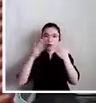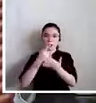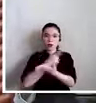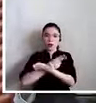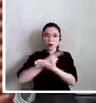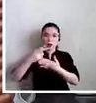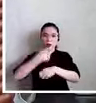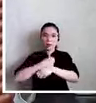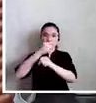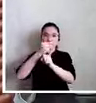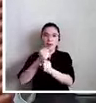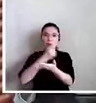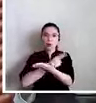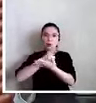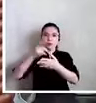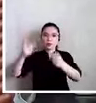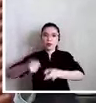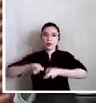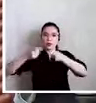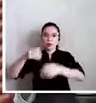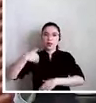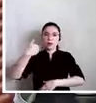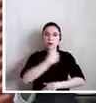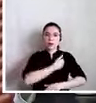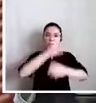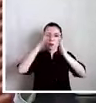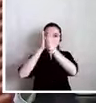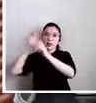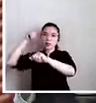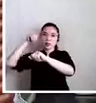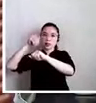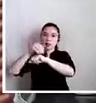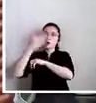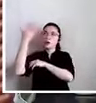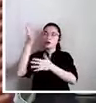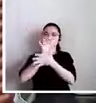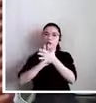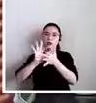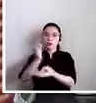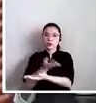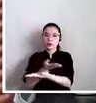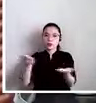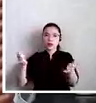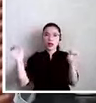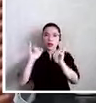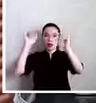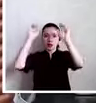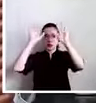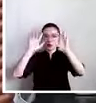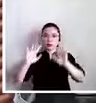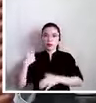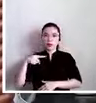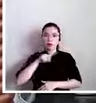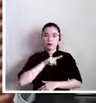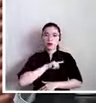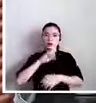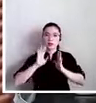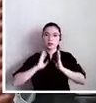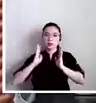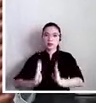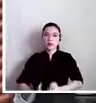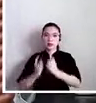Make holy, therefore, these gifts, we pray, by sending down your Spirit upon them like the dewfall, so that they may become for us the body